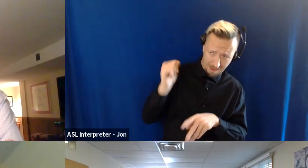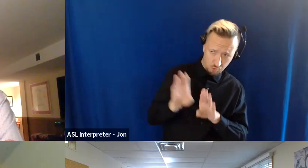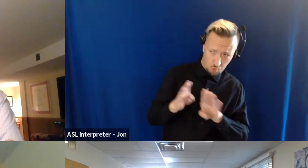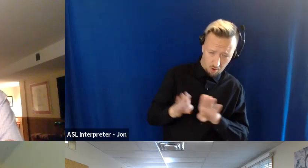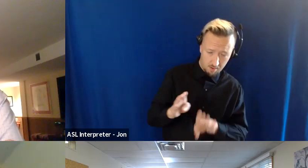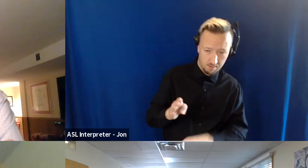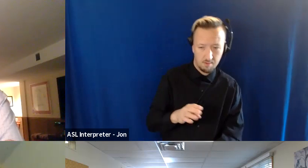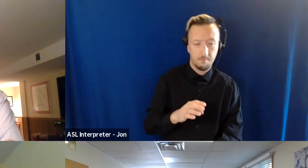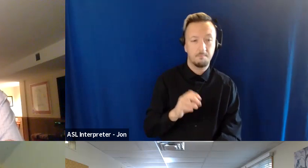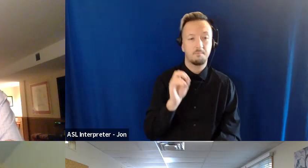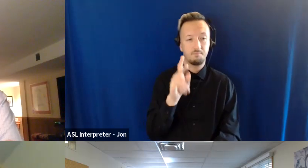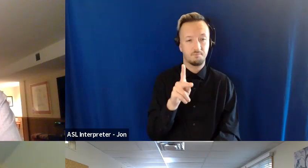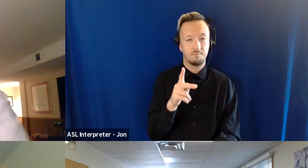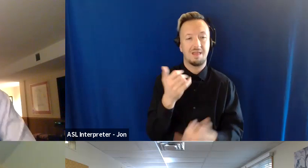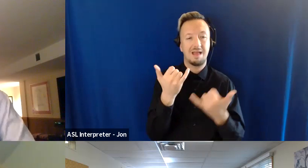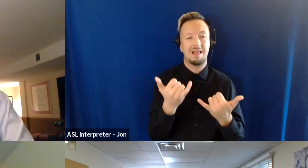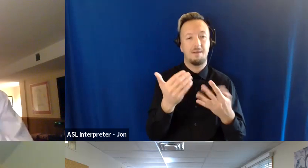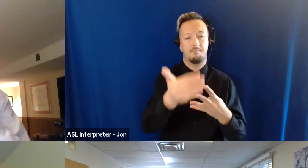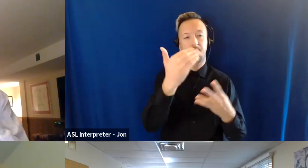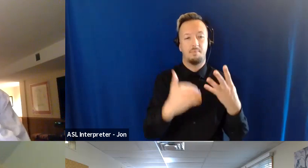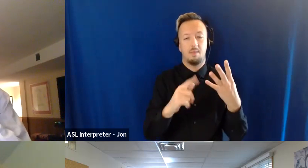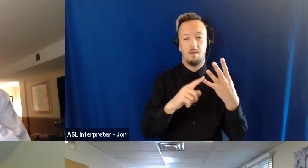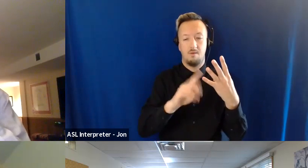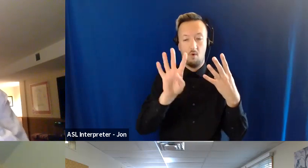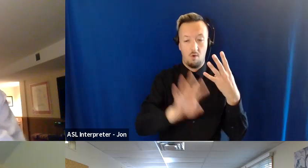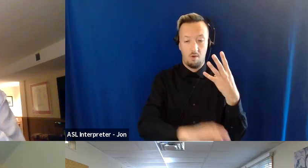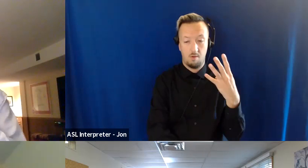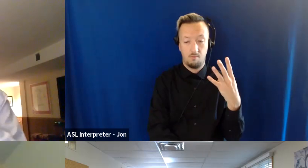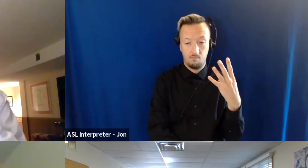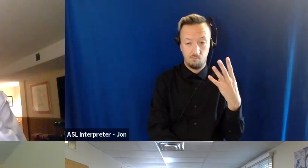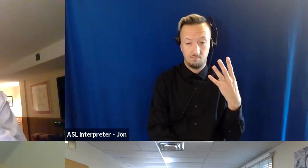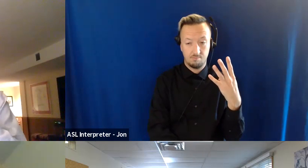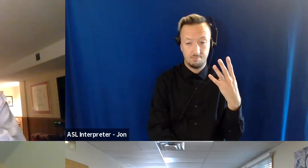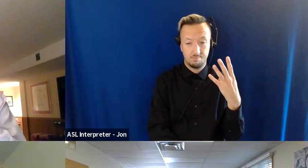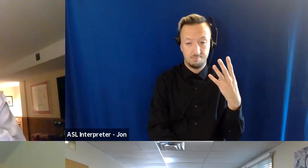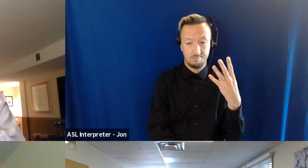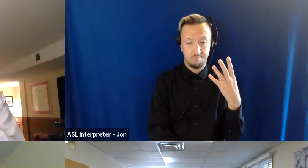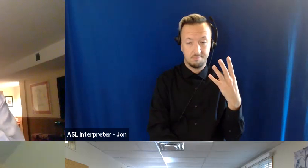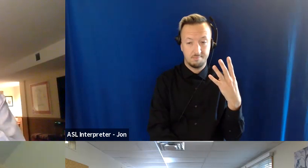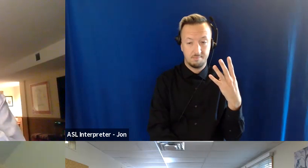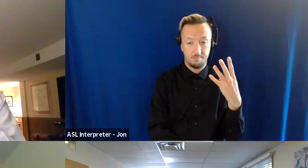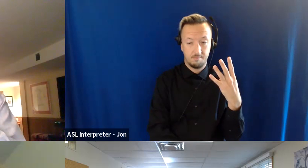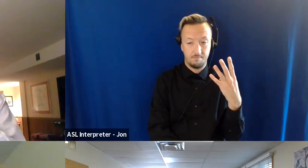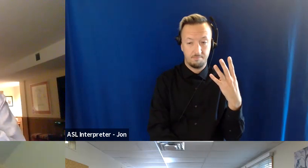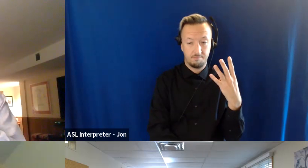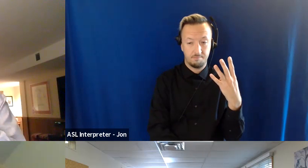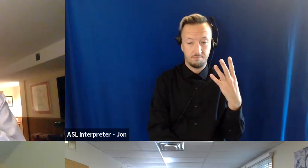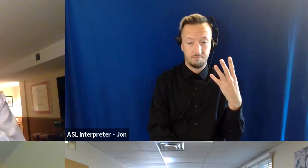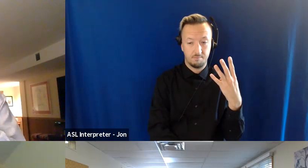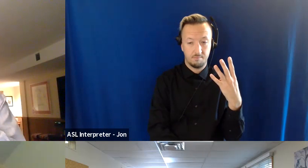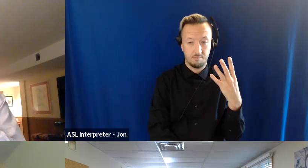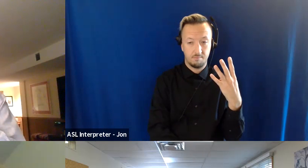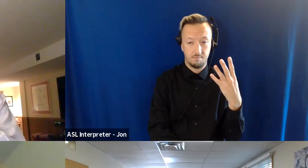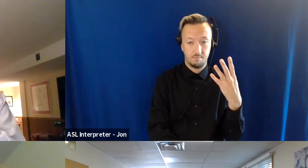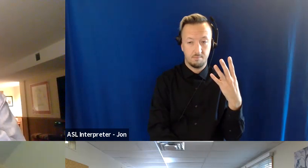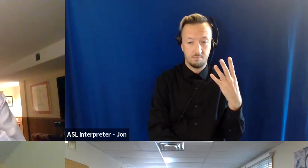So we're going to go ahead to question number 4. And I will make the note that